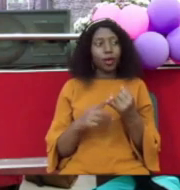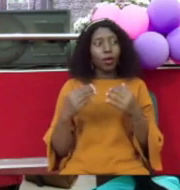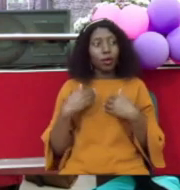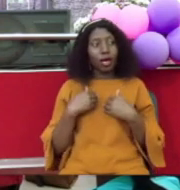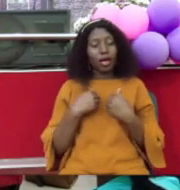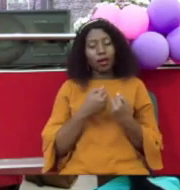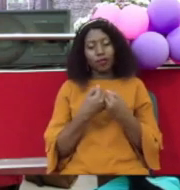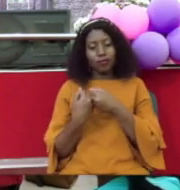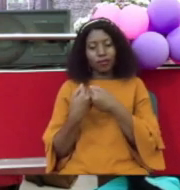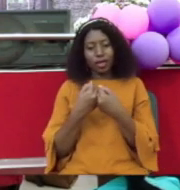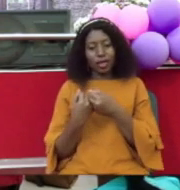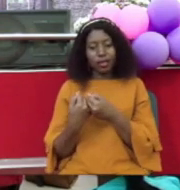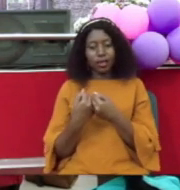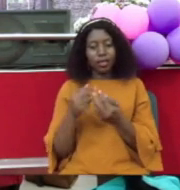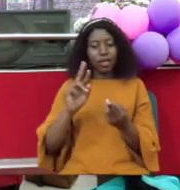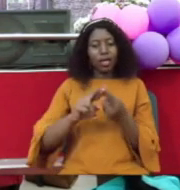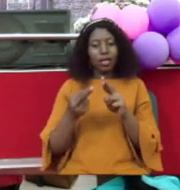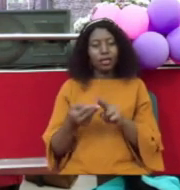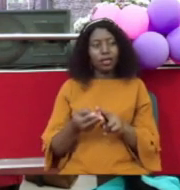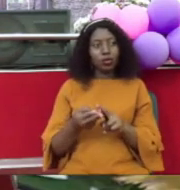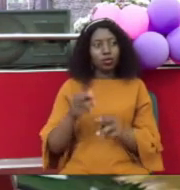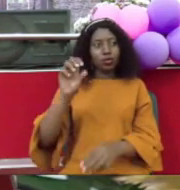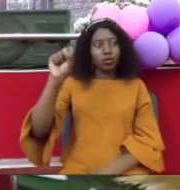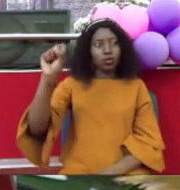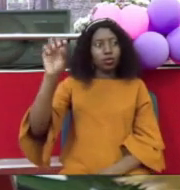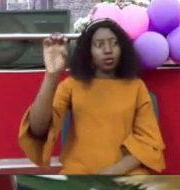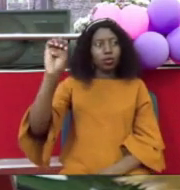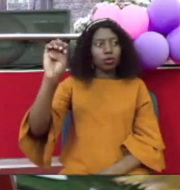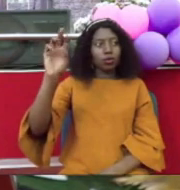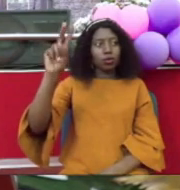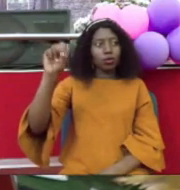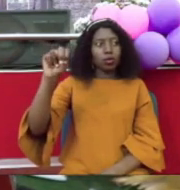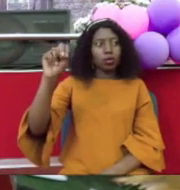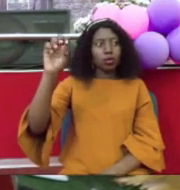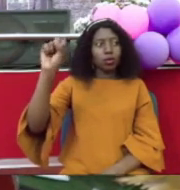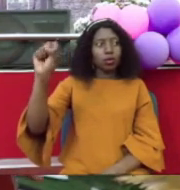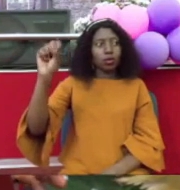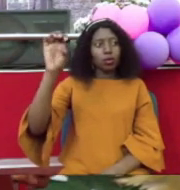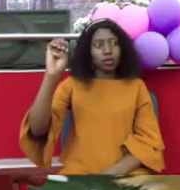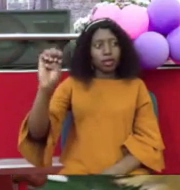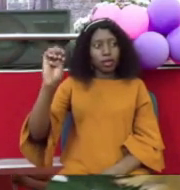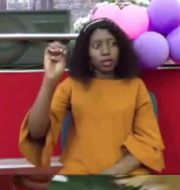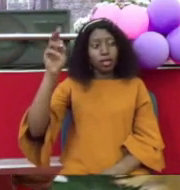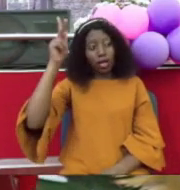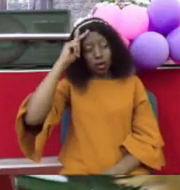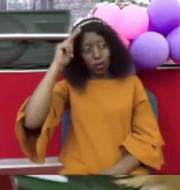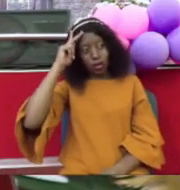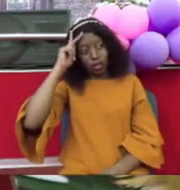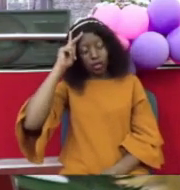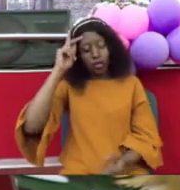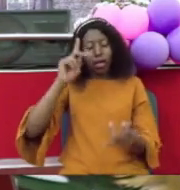sense knowledge. Ambayo inahusiana na ujuzi wa kupata. And there are storms. Na kunazo.